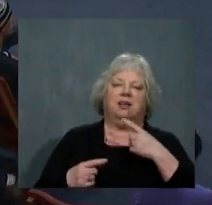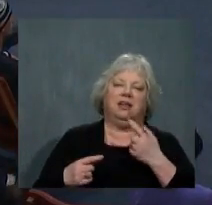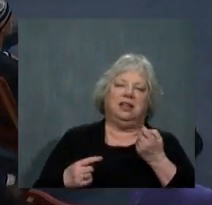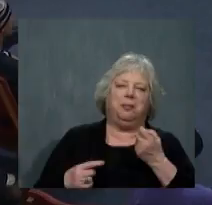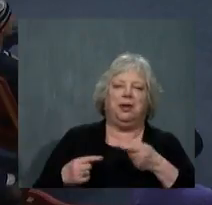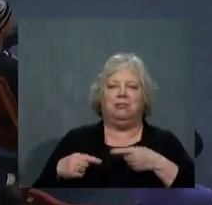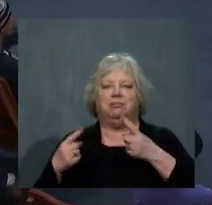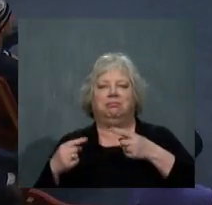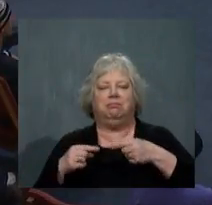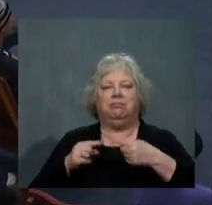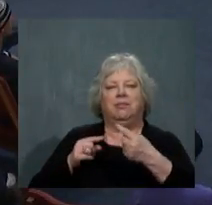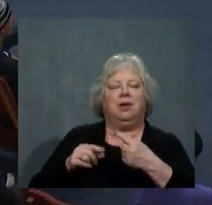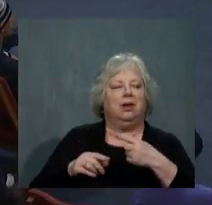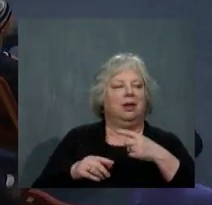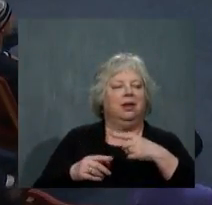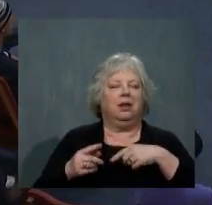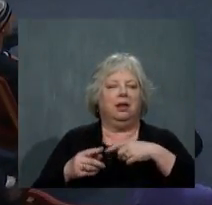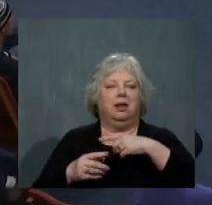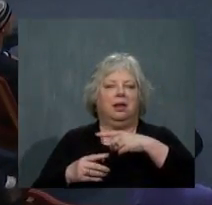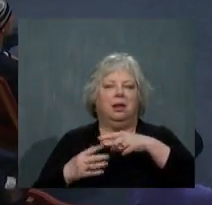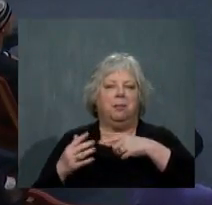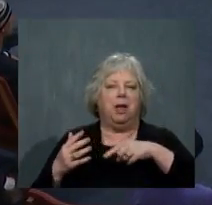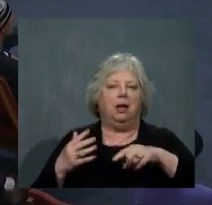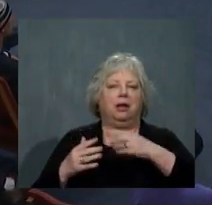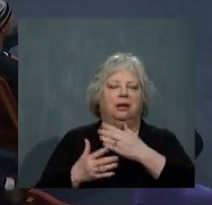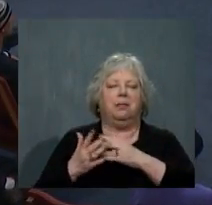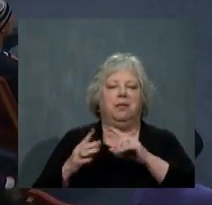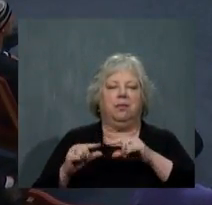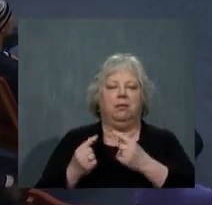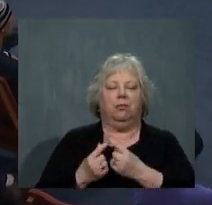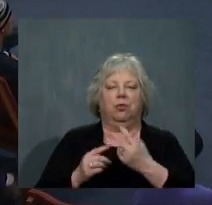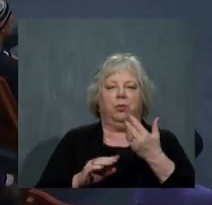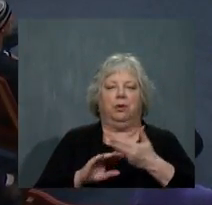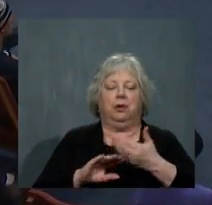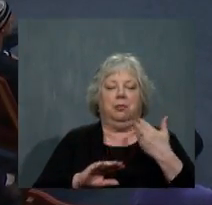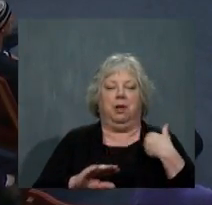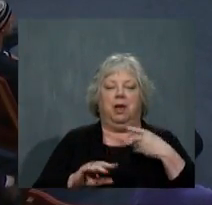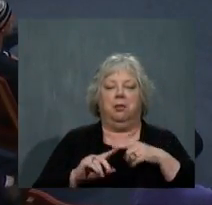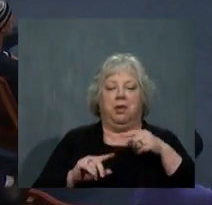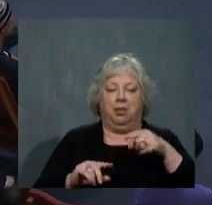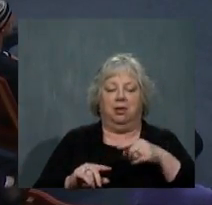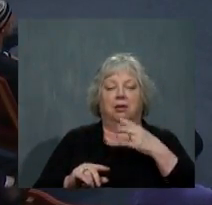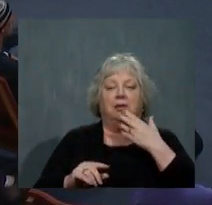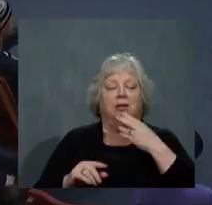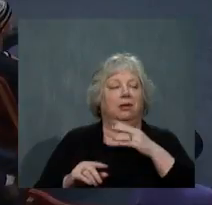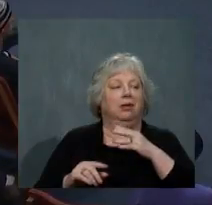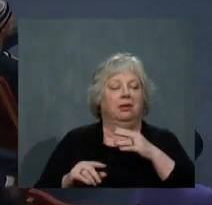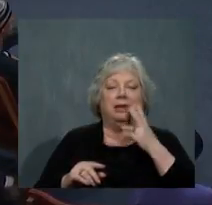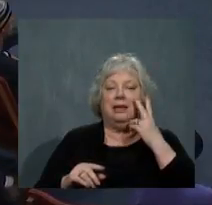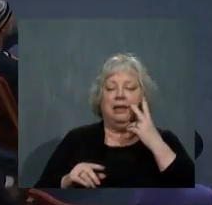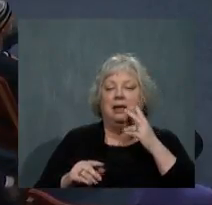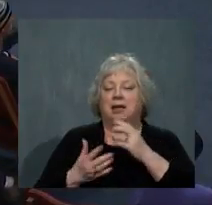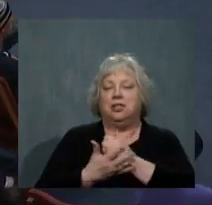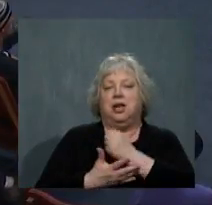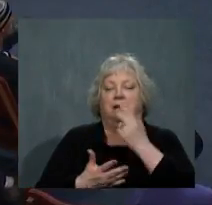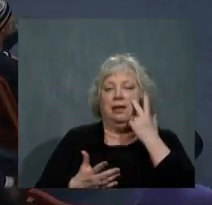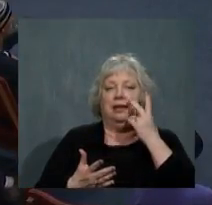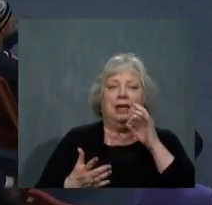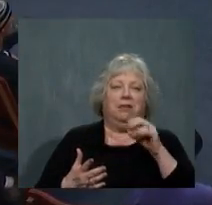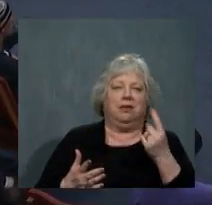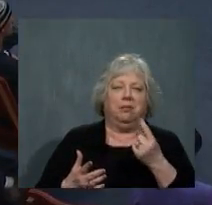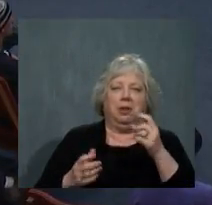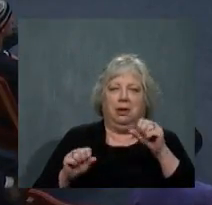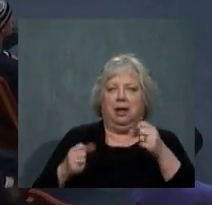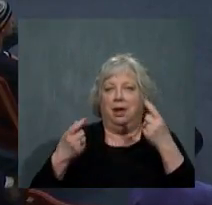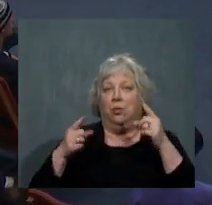been in our community in the past. This is a chance to see if something can work. It's a